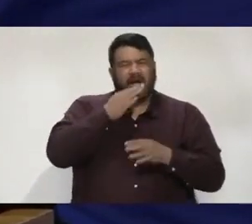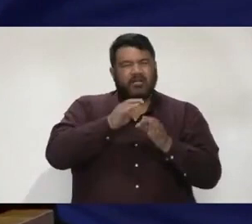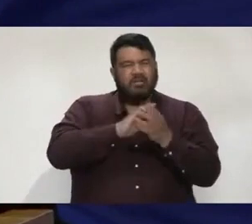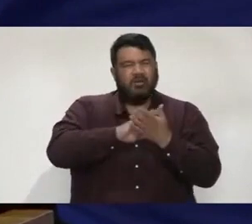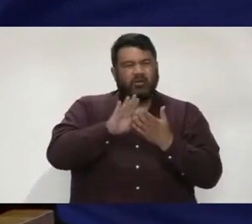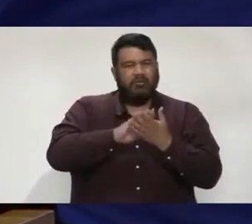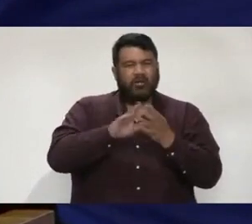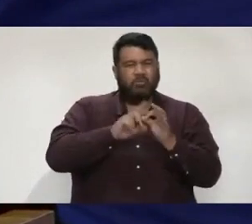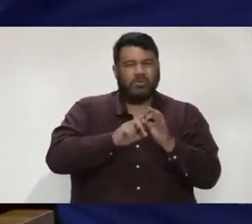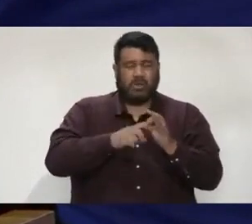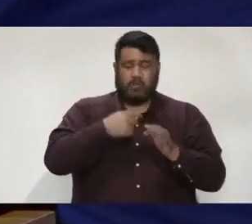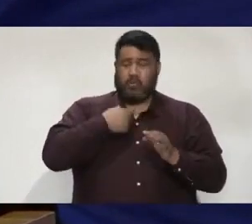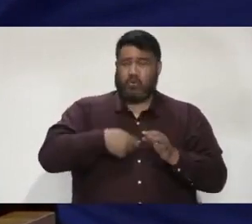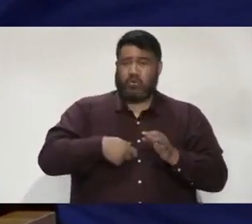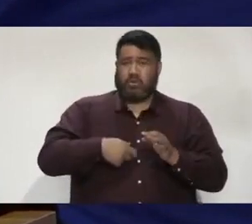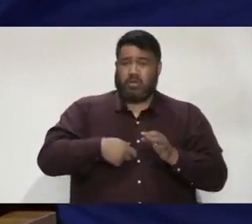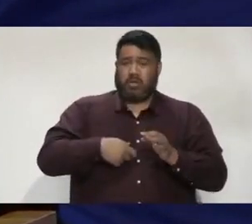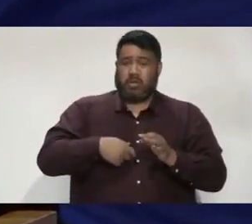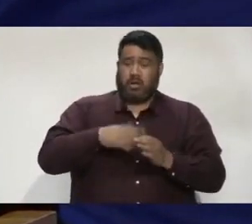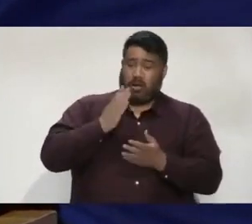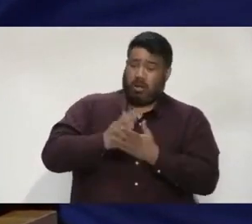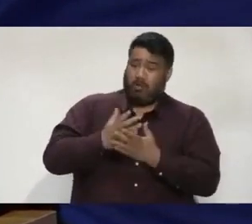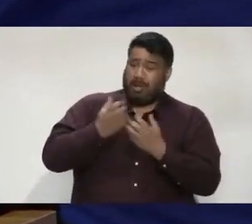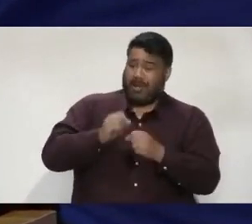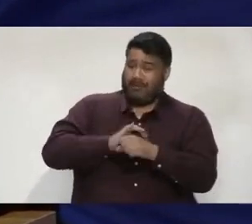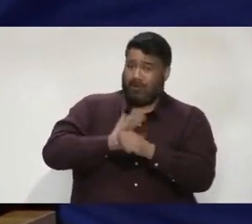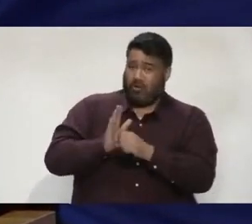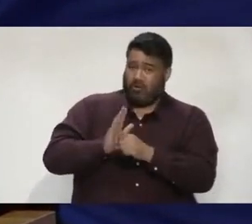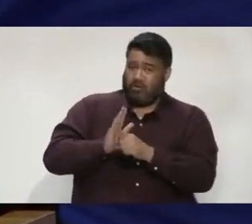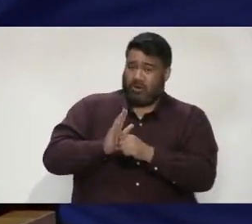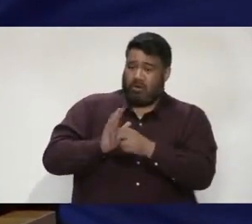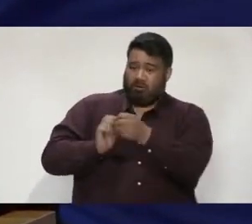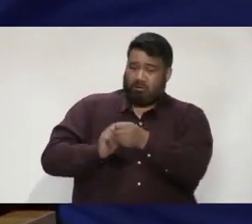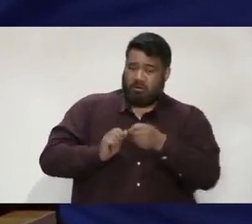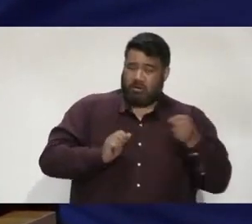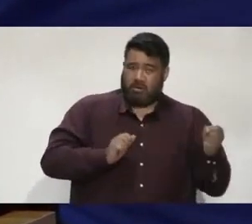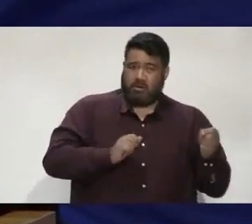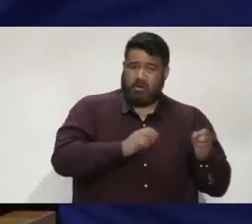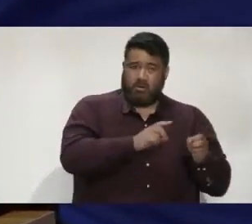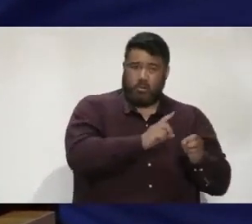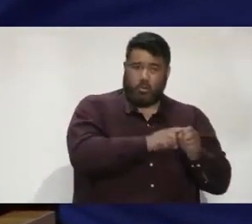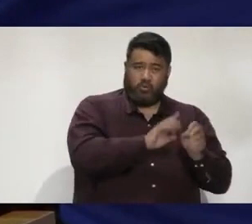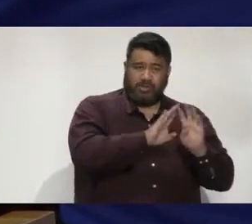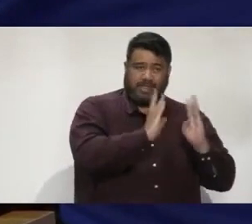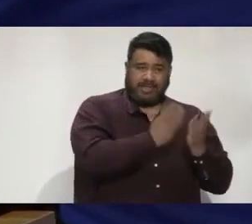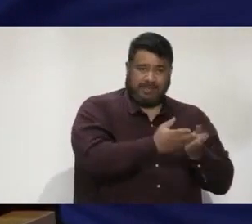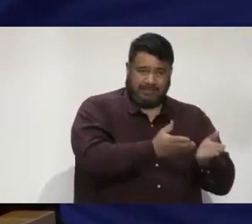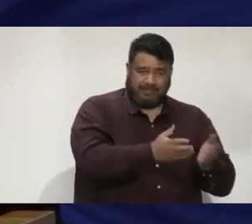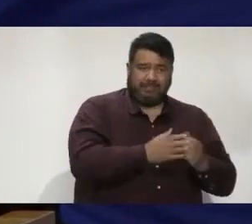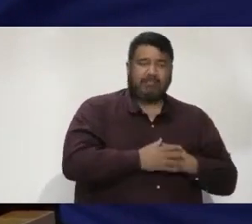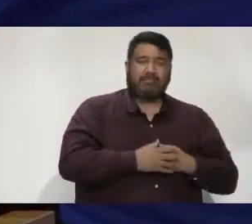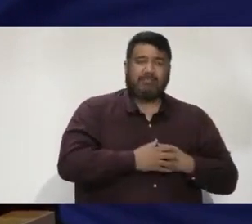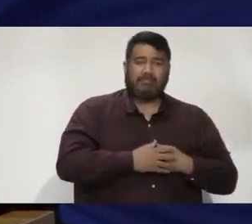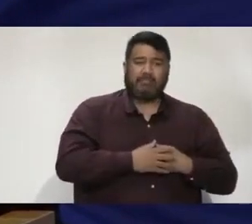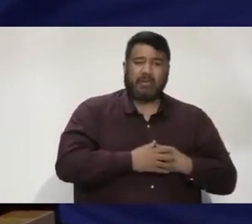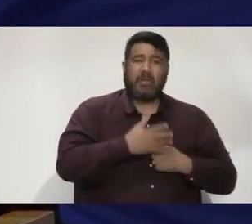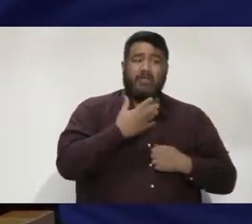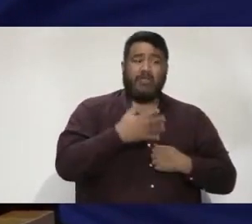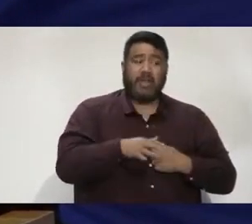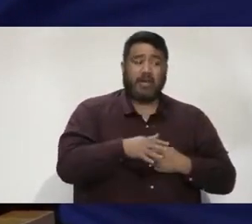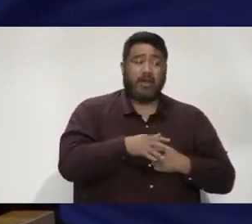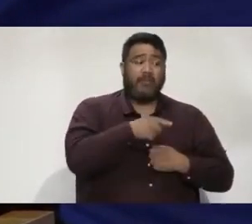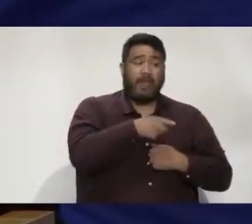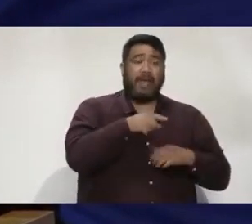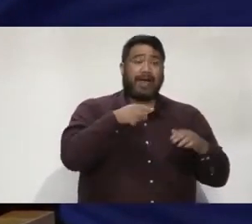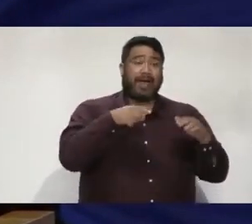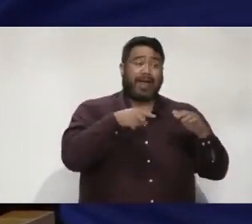quarantine because they've been tested positive at either day 3 or 12, do they have to again be tested in order to successfully leave